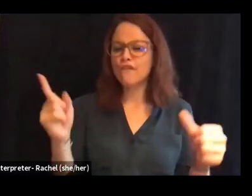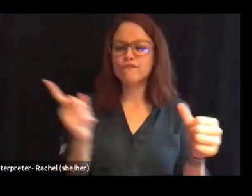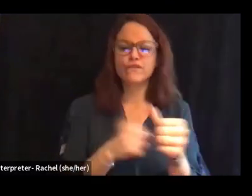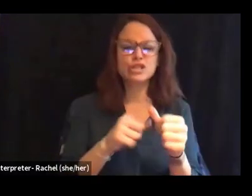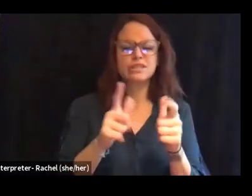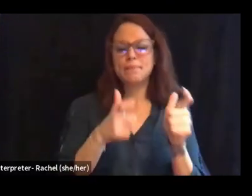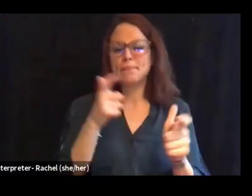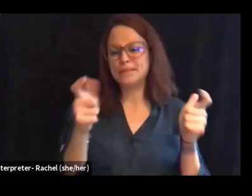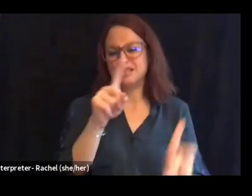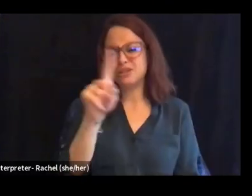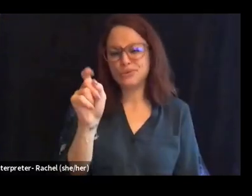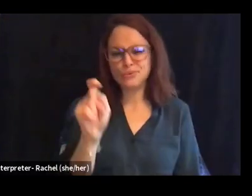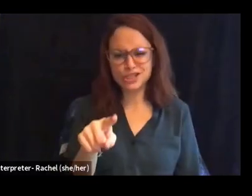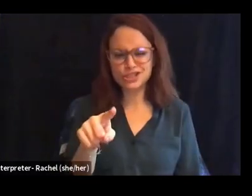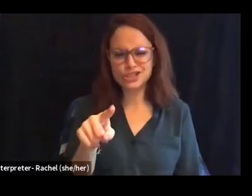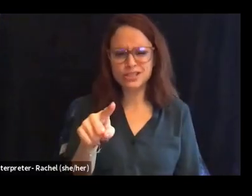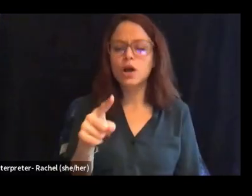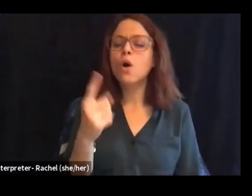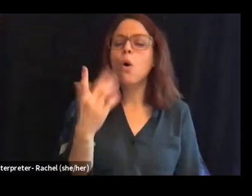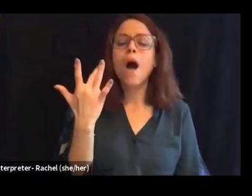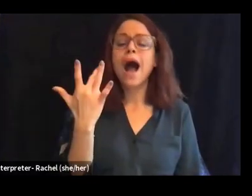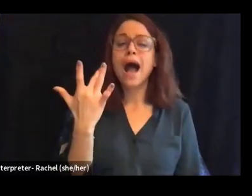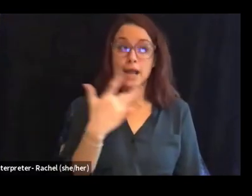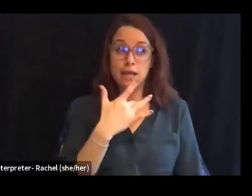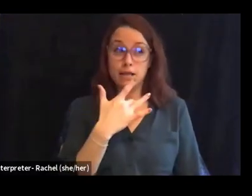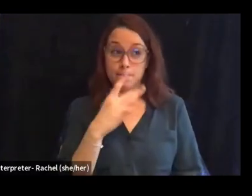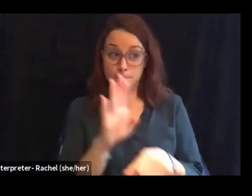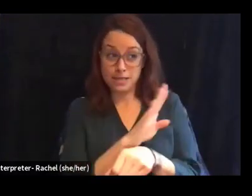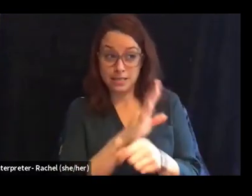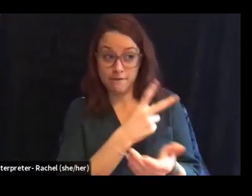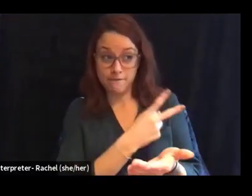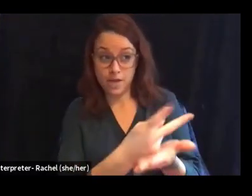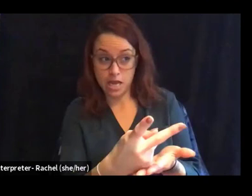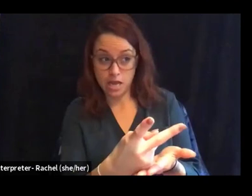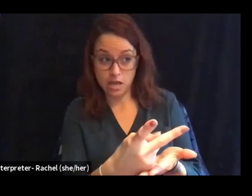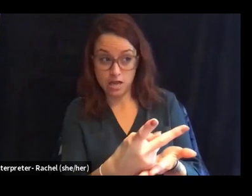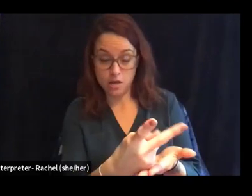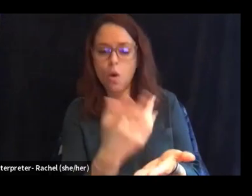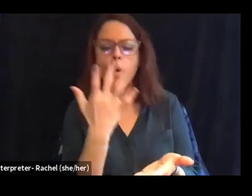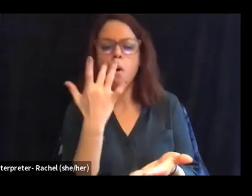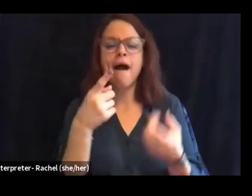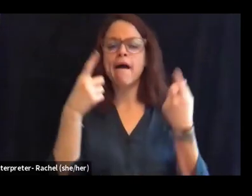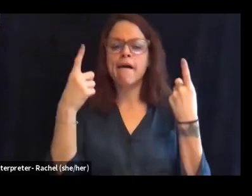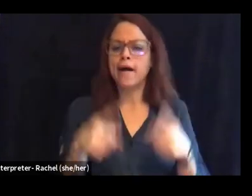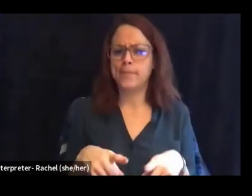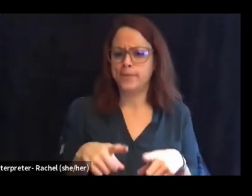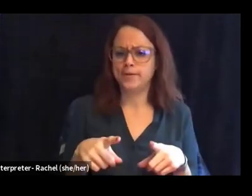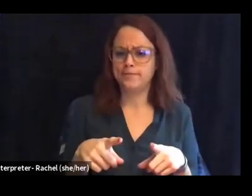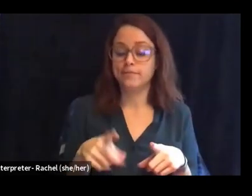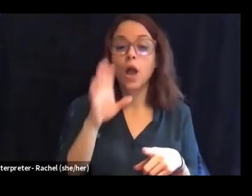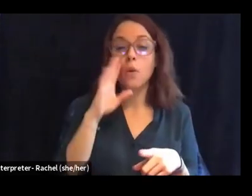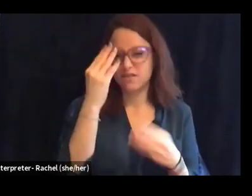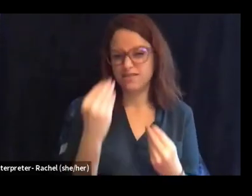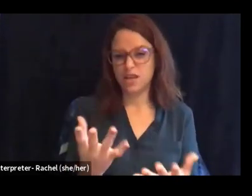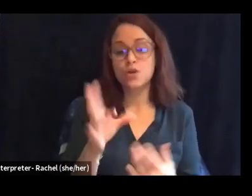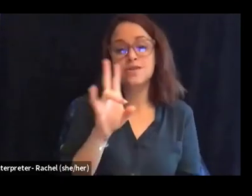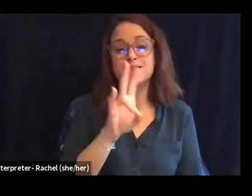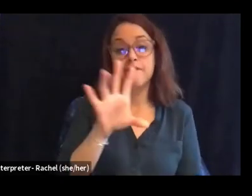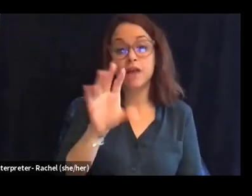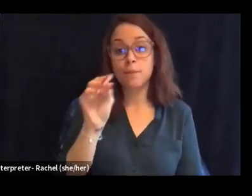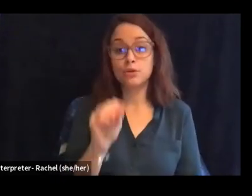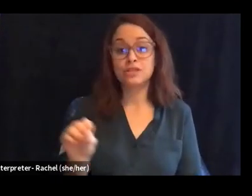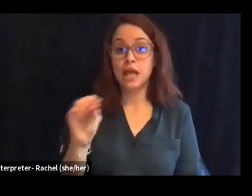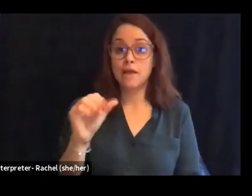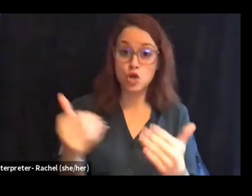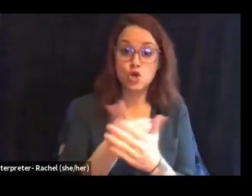question is, why do businesses fail? And I'll tell you this, that statistically, 75% of new businesses are